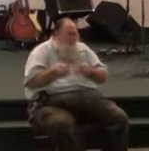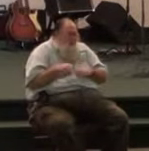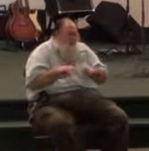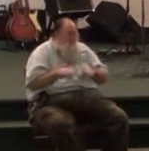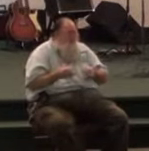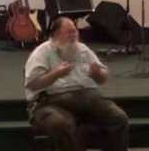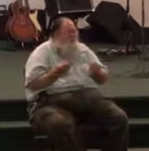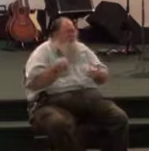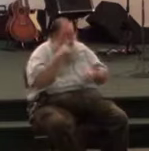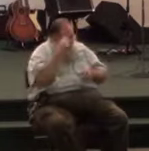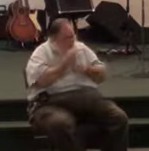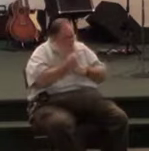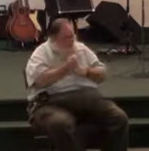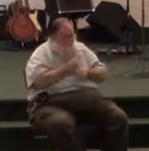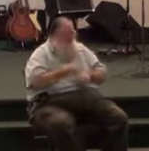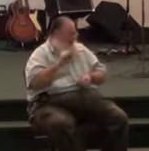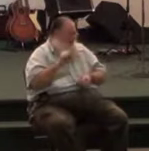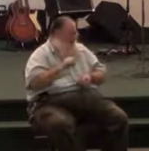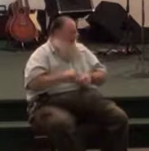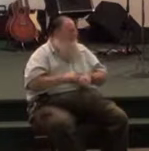how much we trust them? Sure we do.